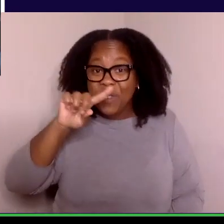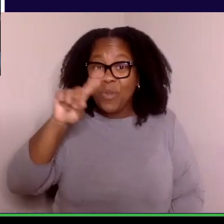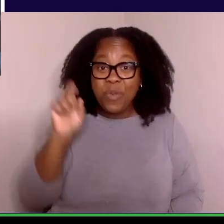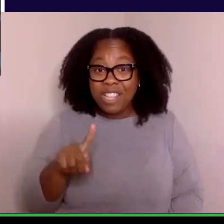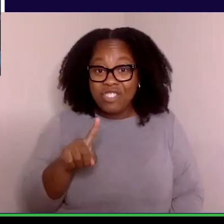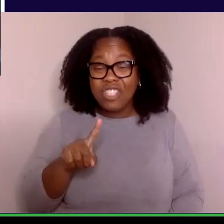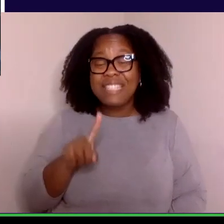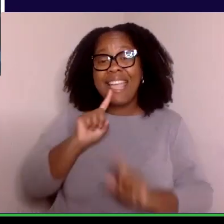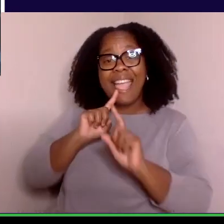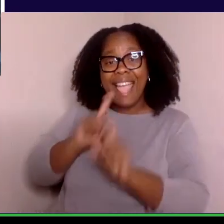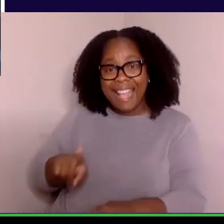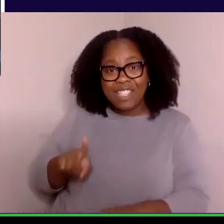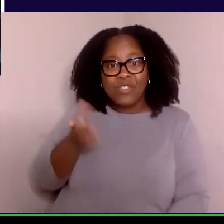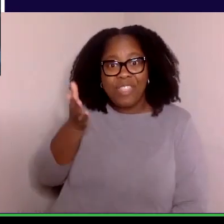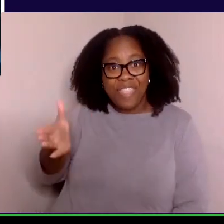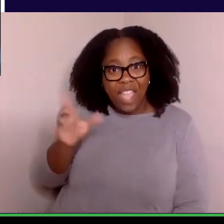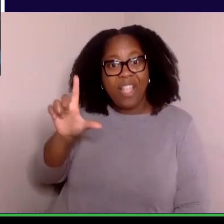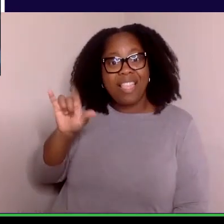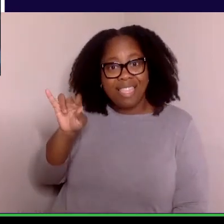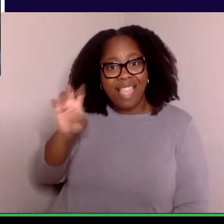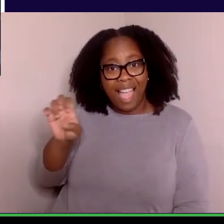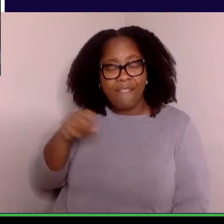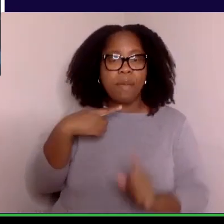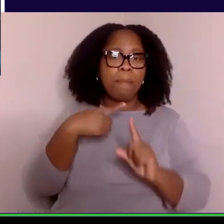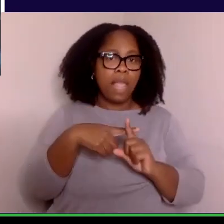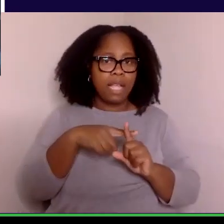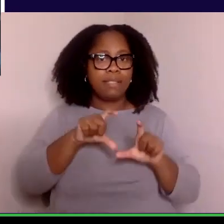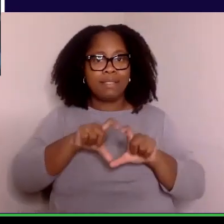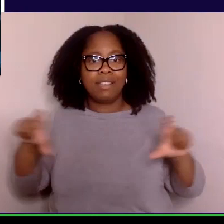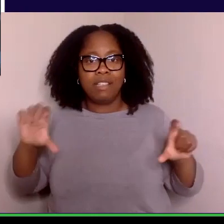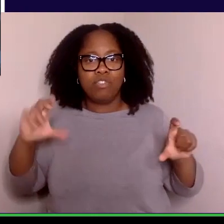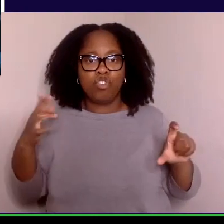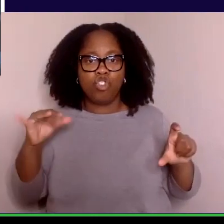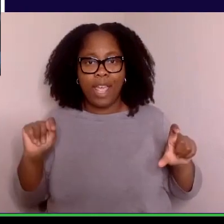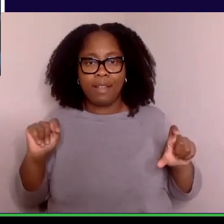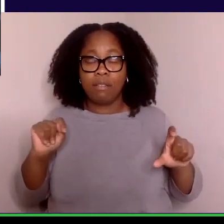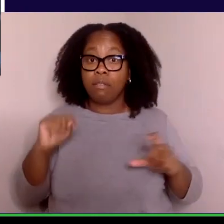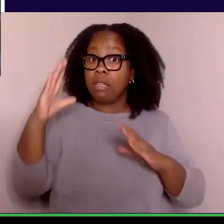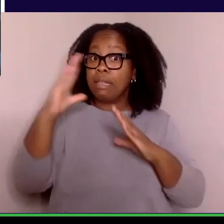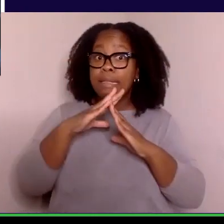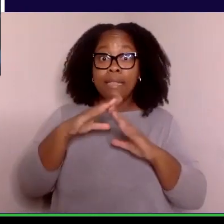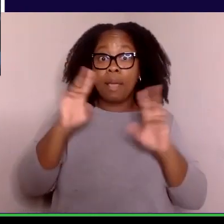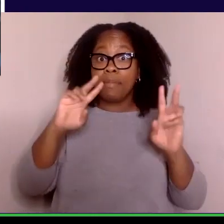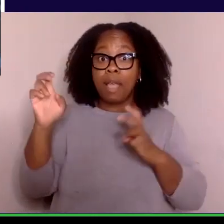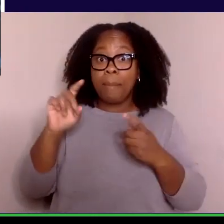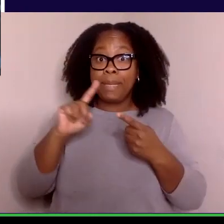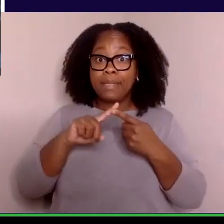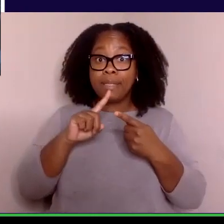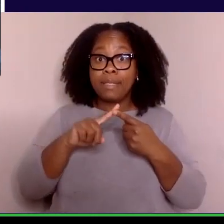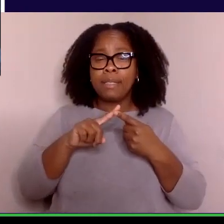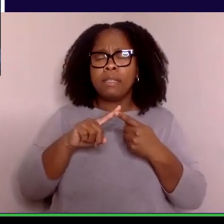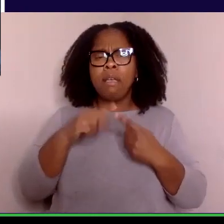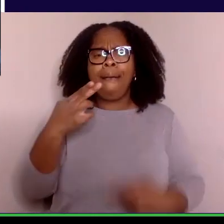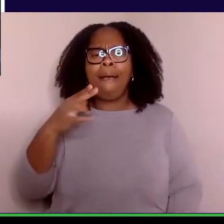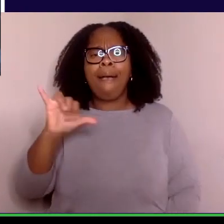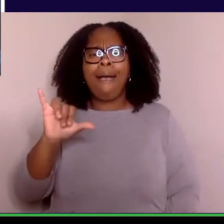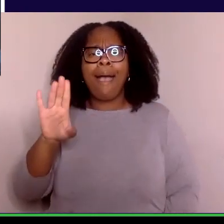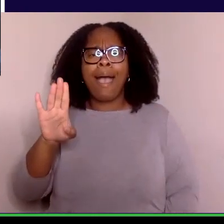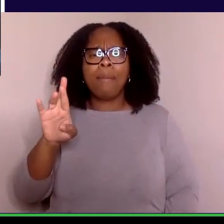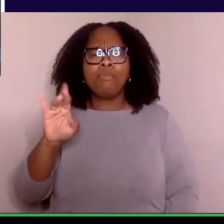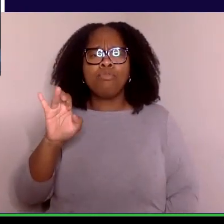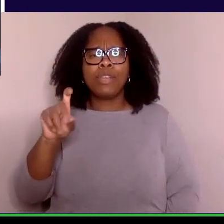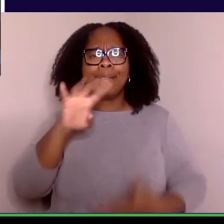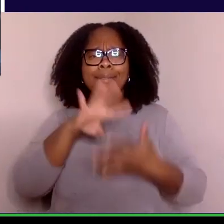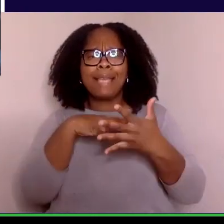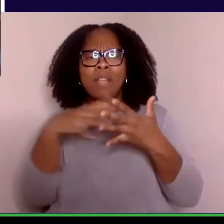chat. Two of the top topics were what a hybrid schedule could look like, and if there would